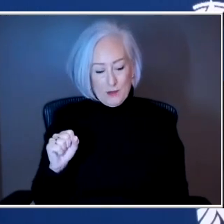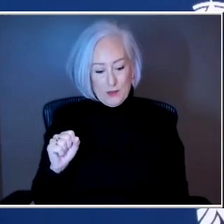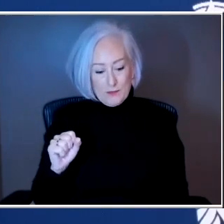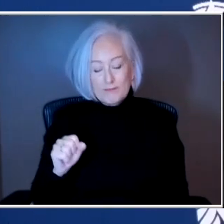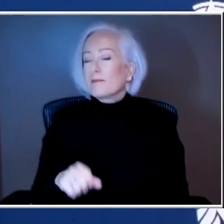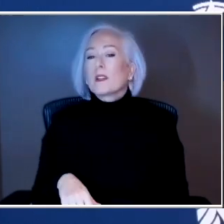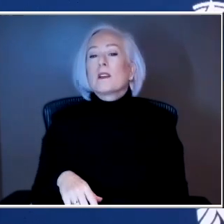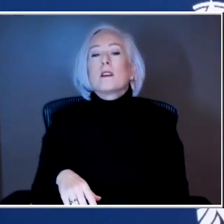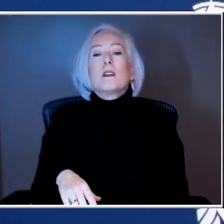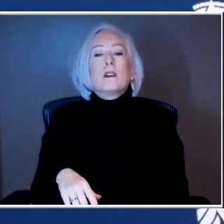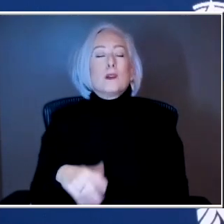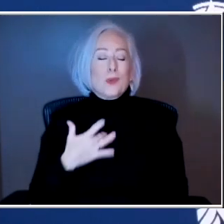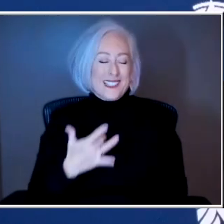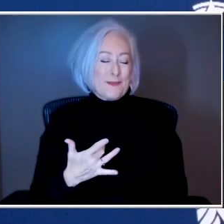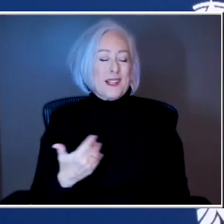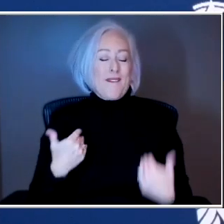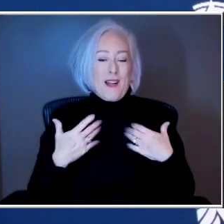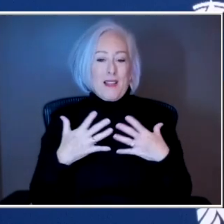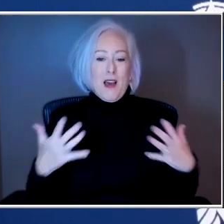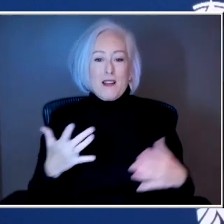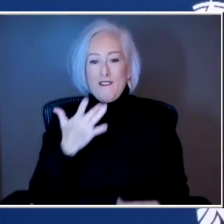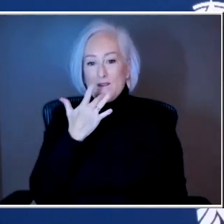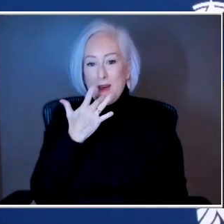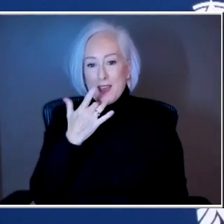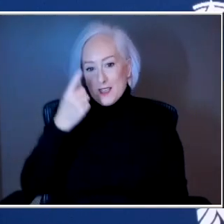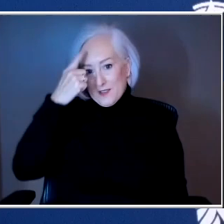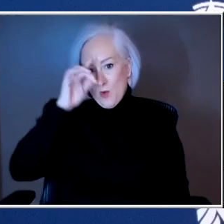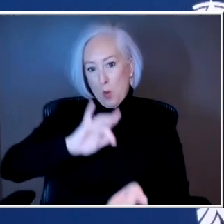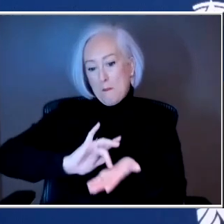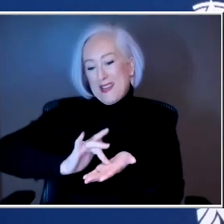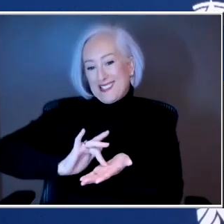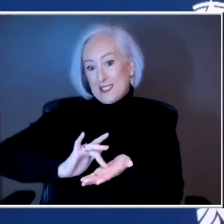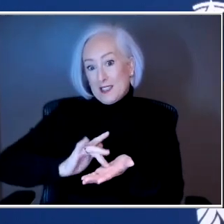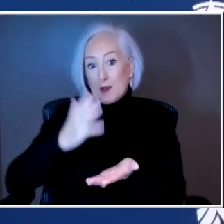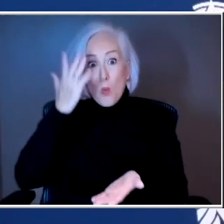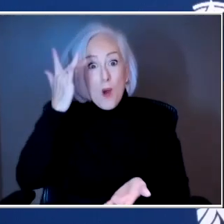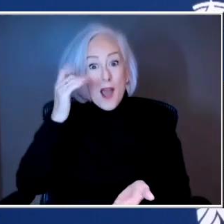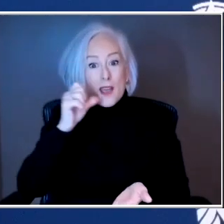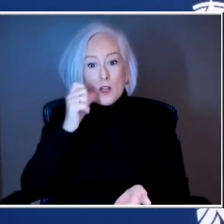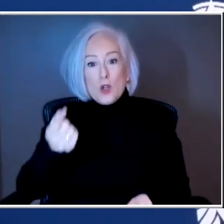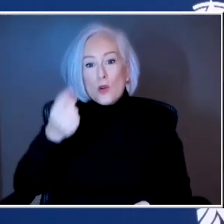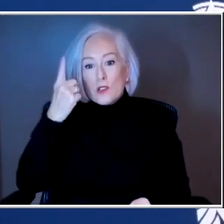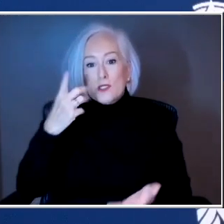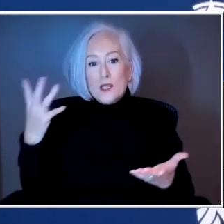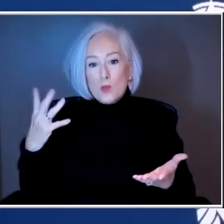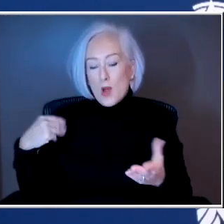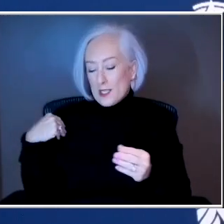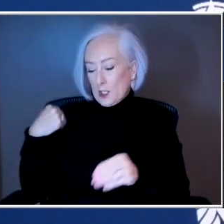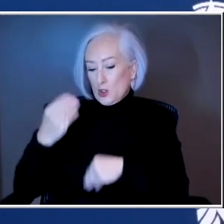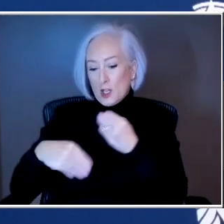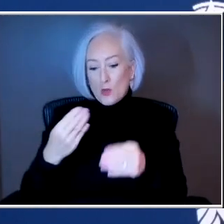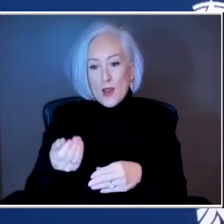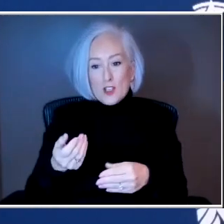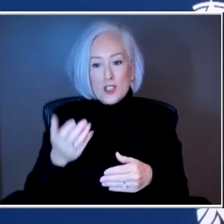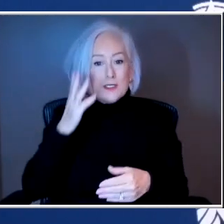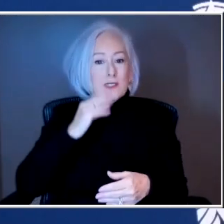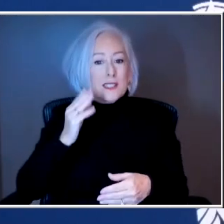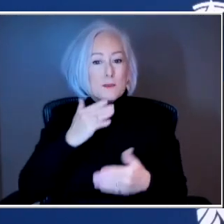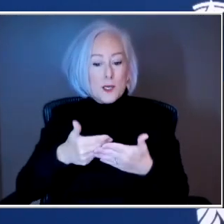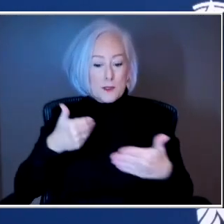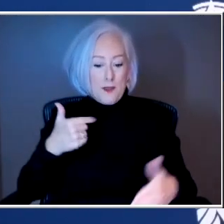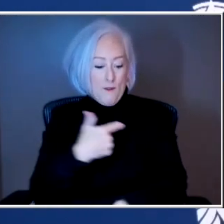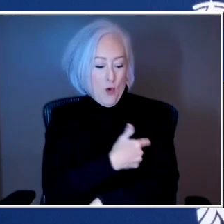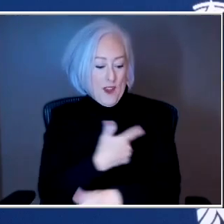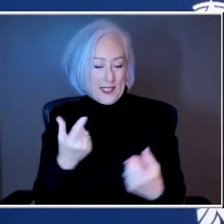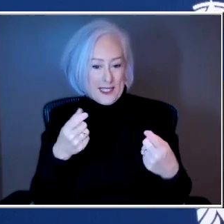medicine is one of them because we don't understand what the generations went through prior to vaccination. We do have some pictures here as